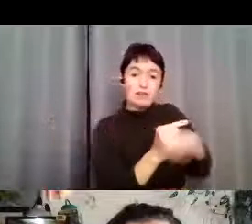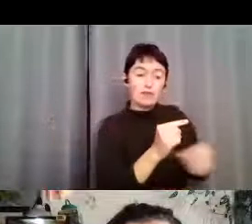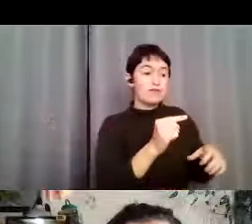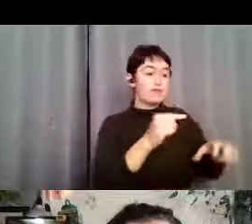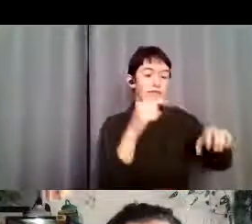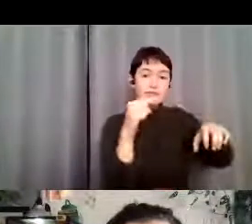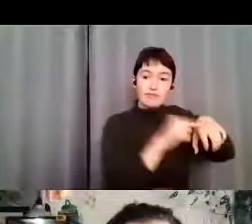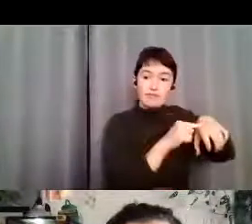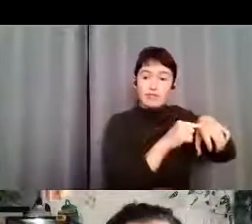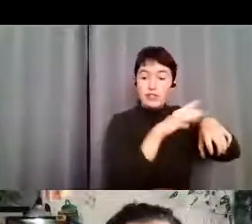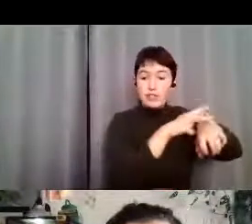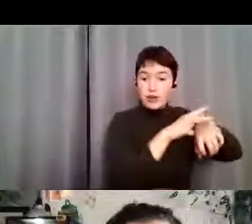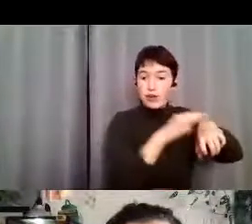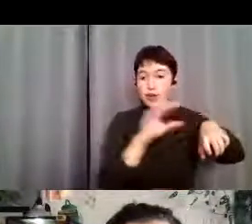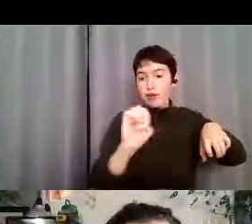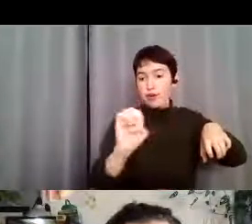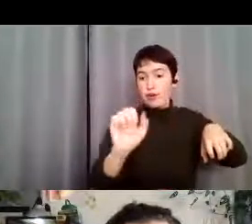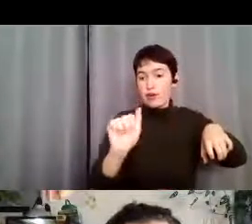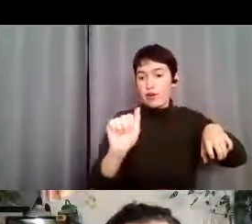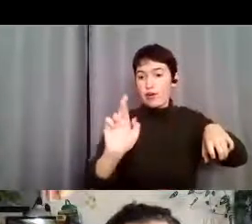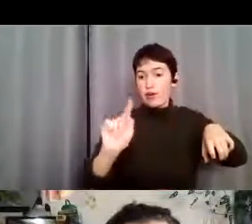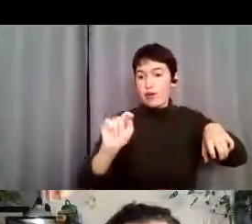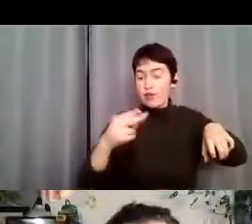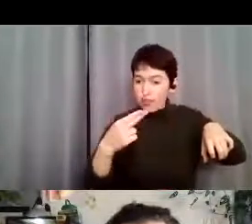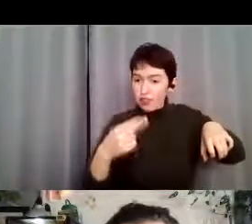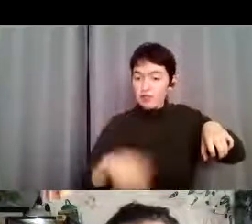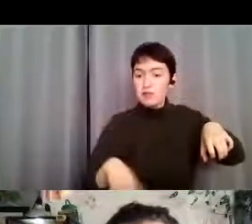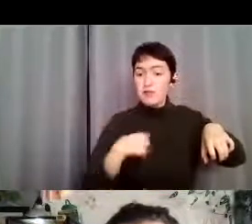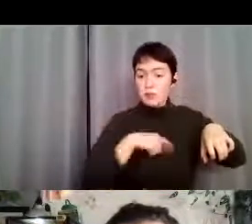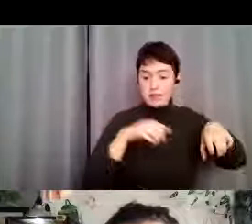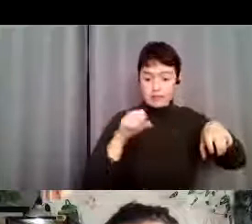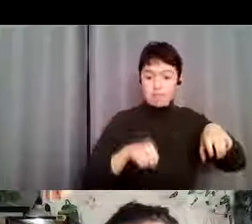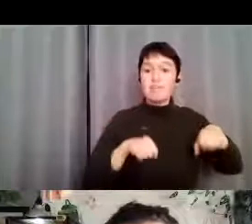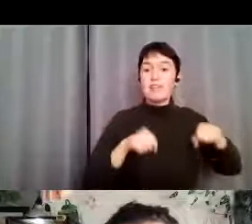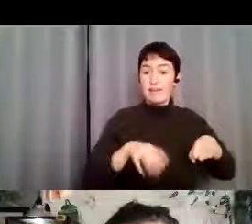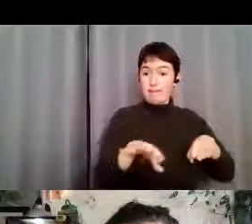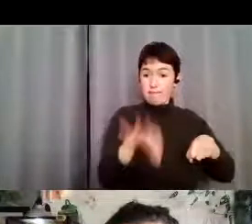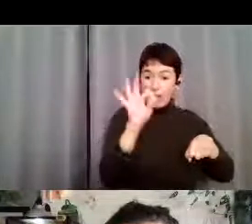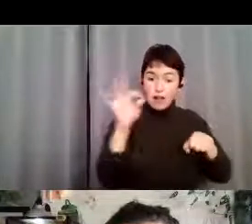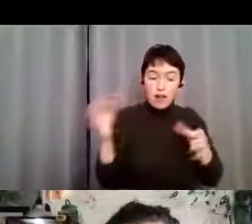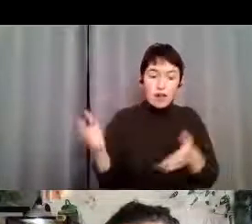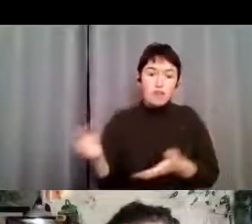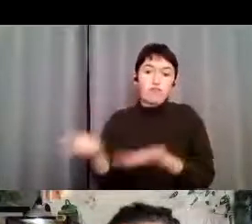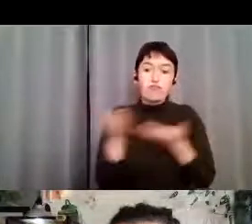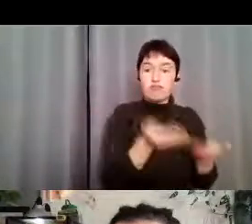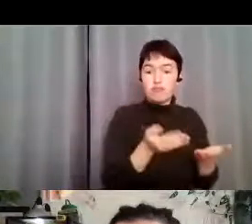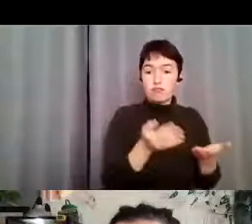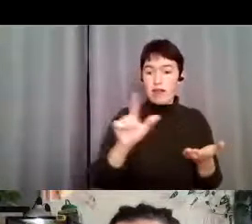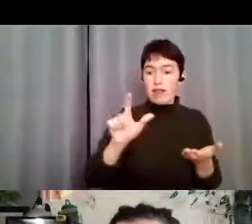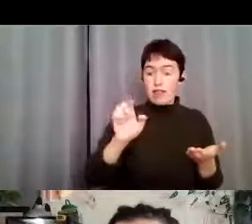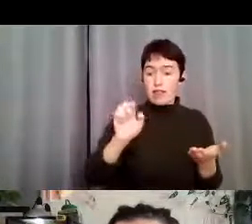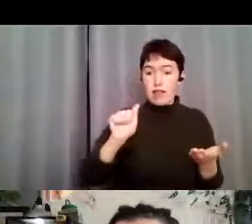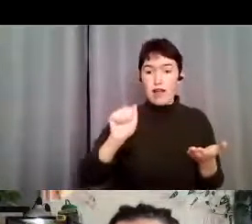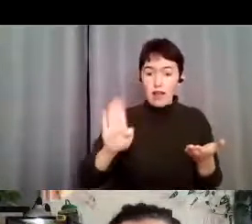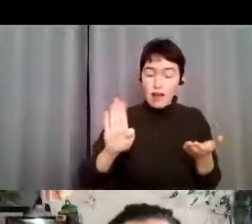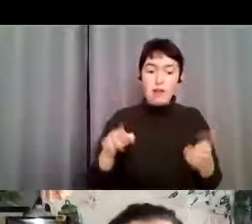to us, where we can take those rocks into our labs and study them up close and look at what they're made of, how